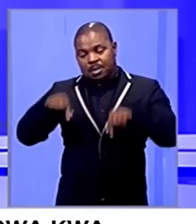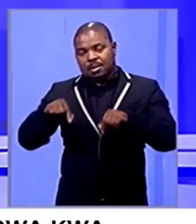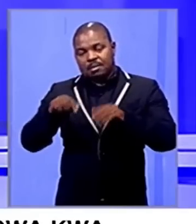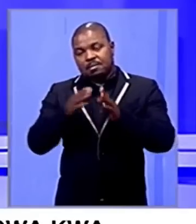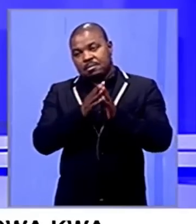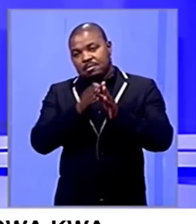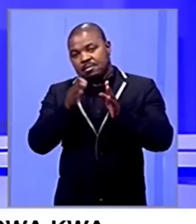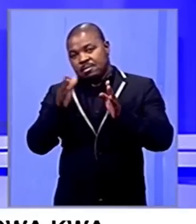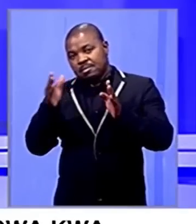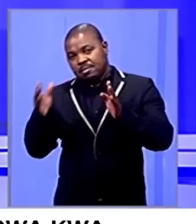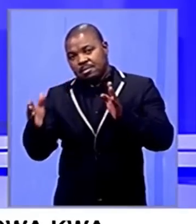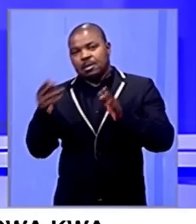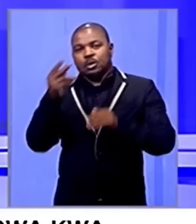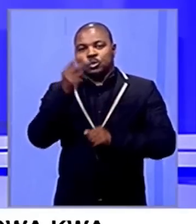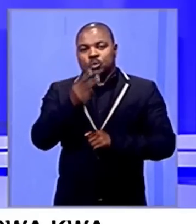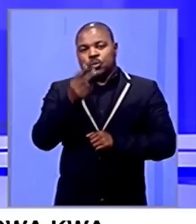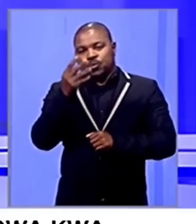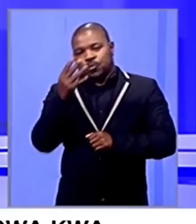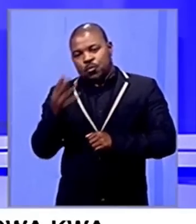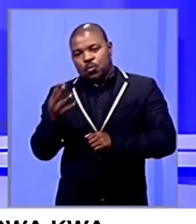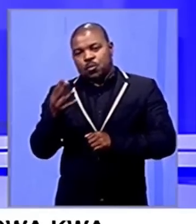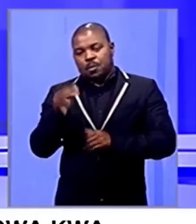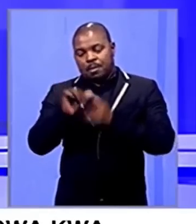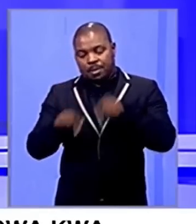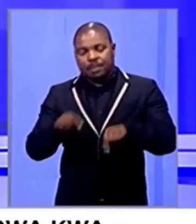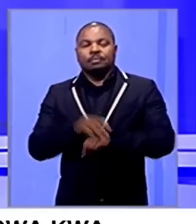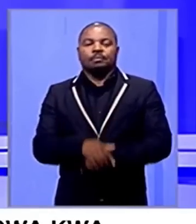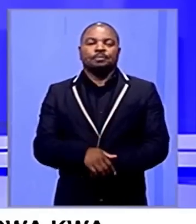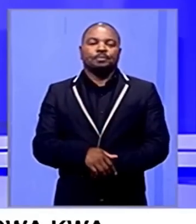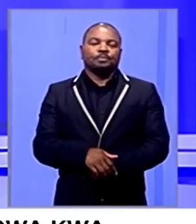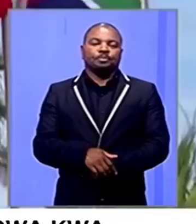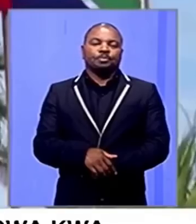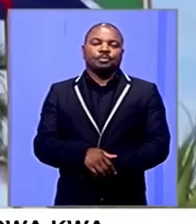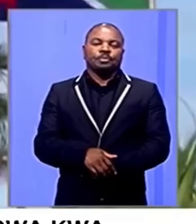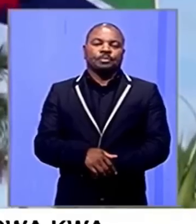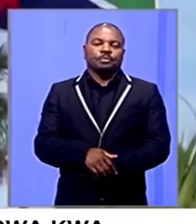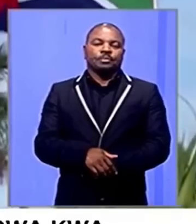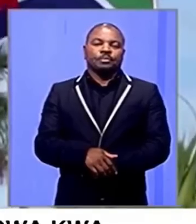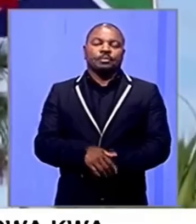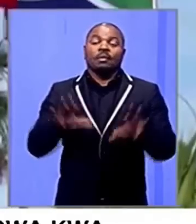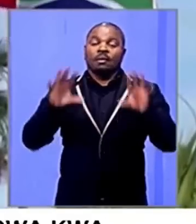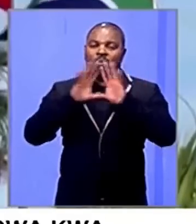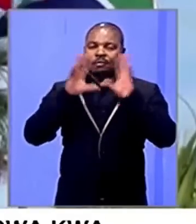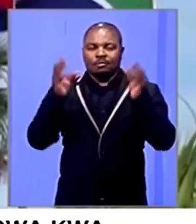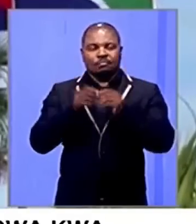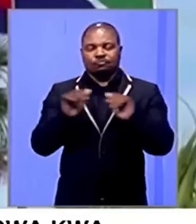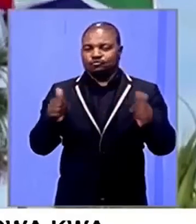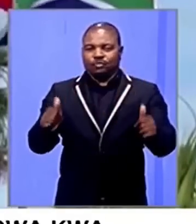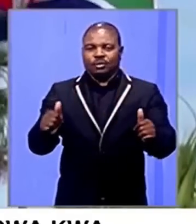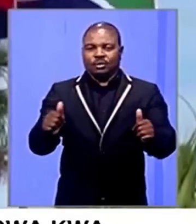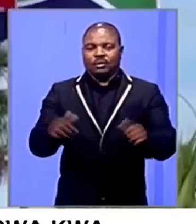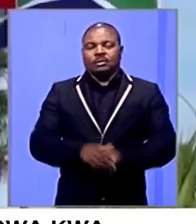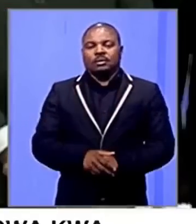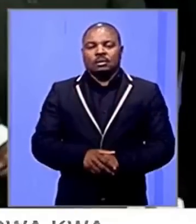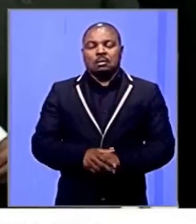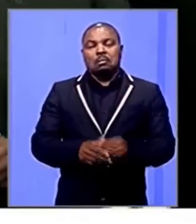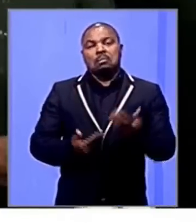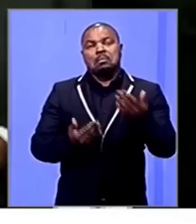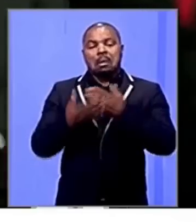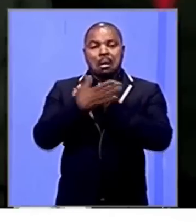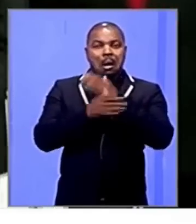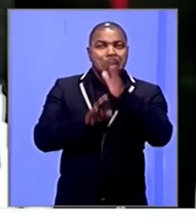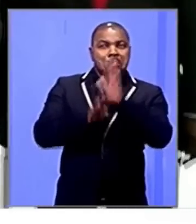e le 24. tsotlhe di apere tshiamo gore dinaga tse di